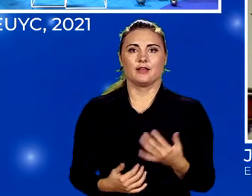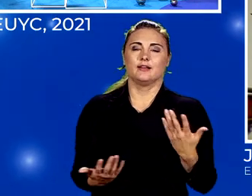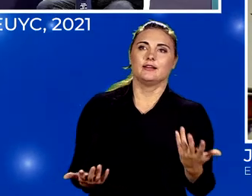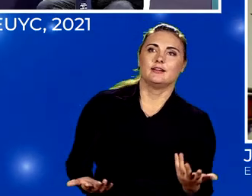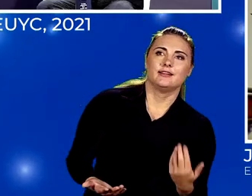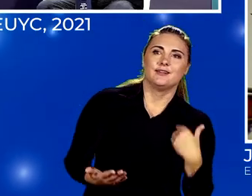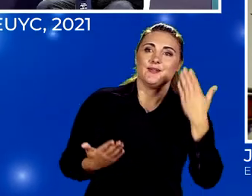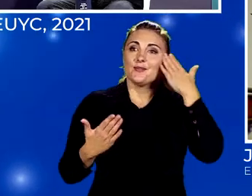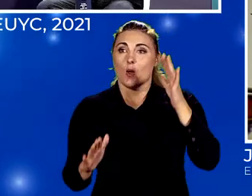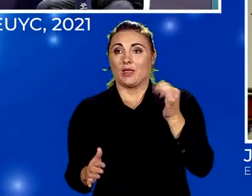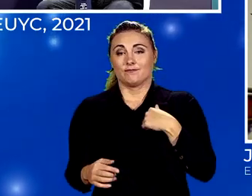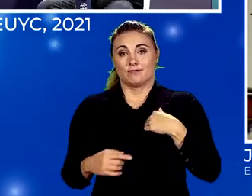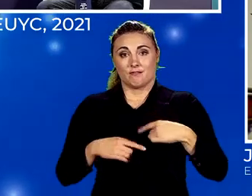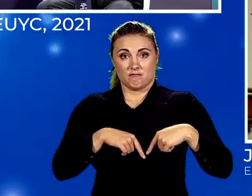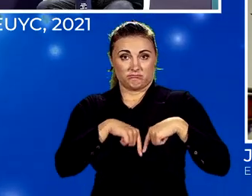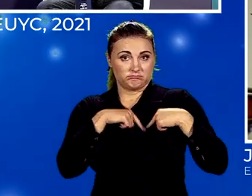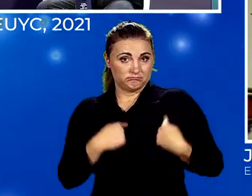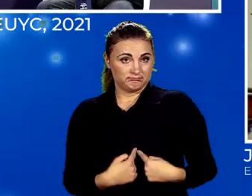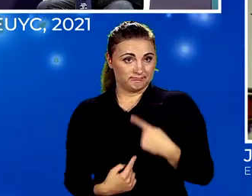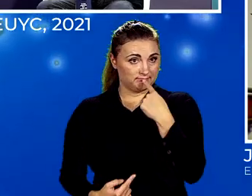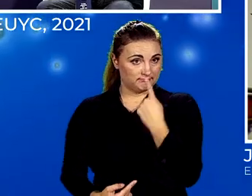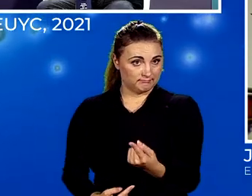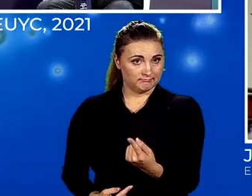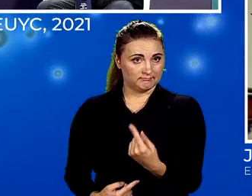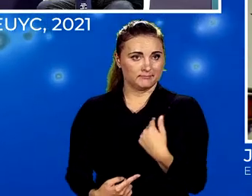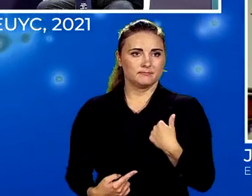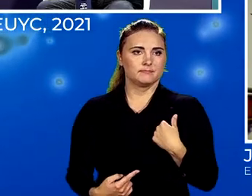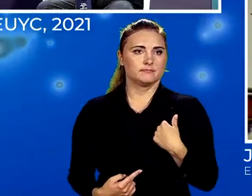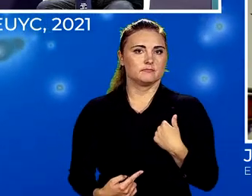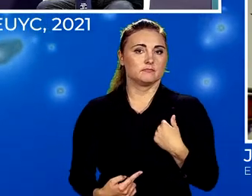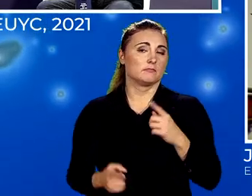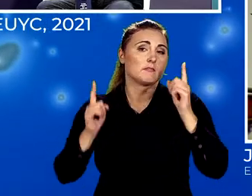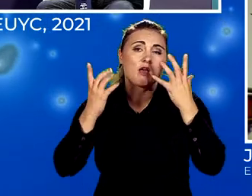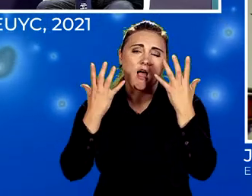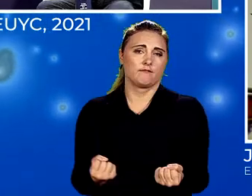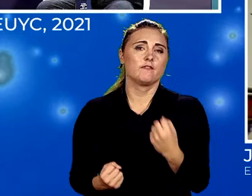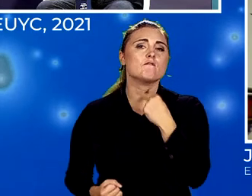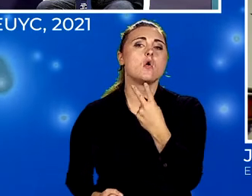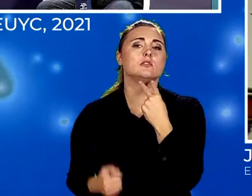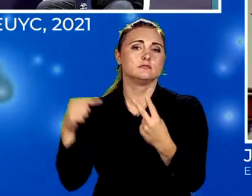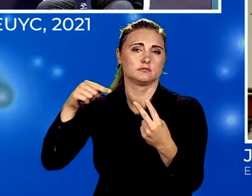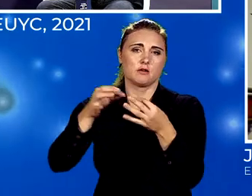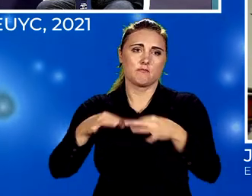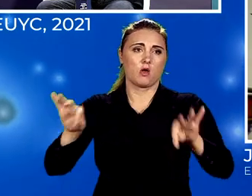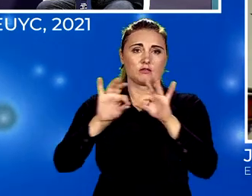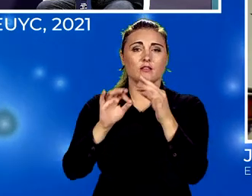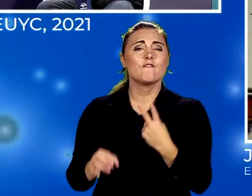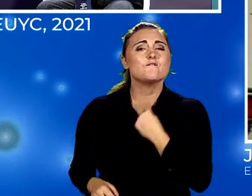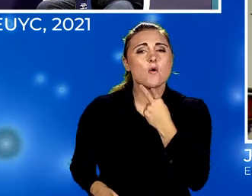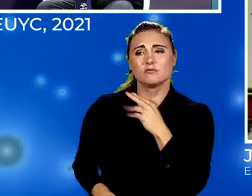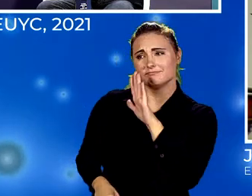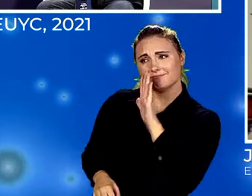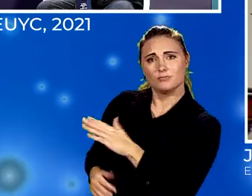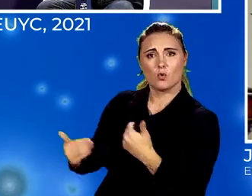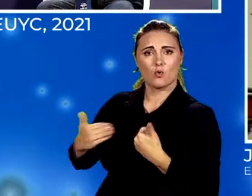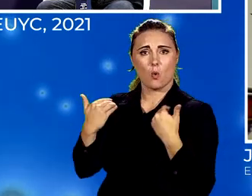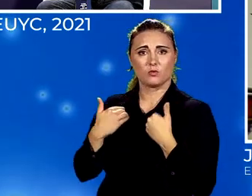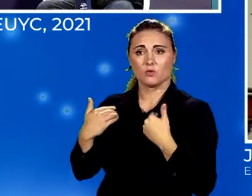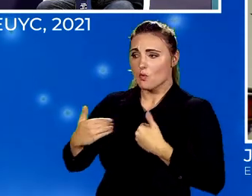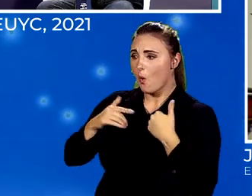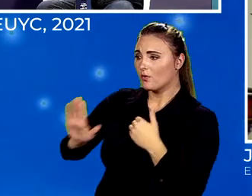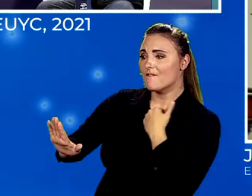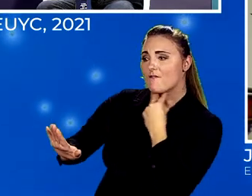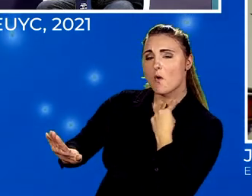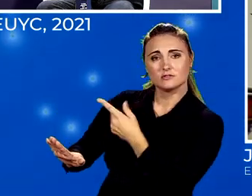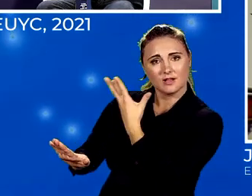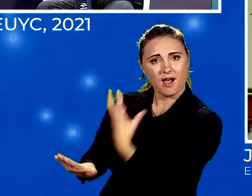that we need to be loud. The youth work community of practice needs to be loud. Young people need to